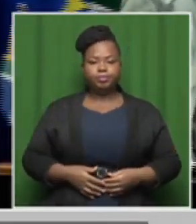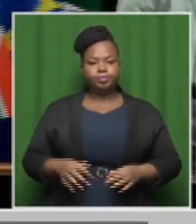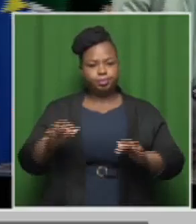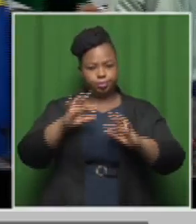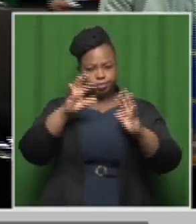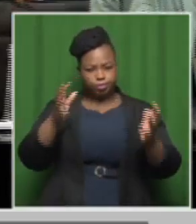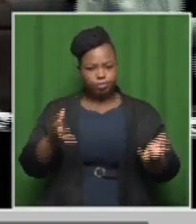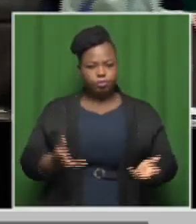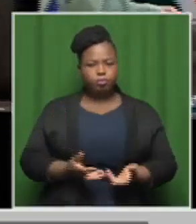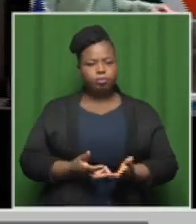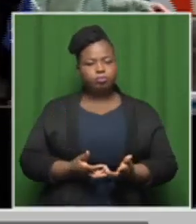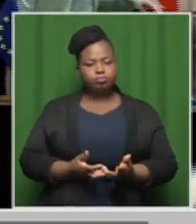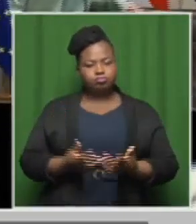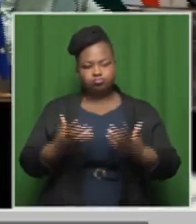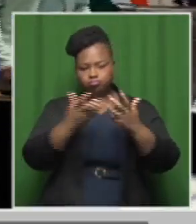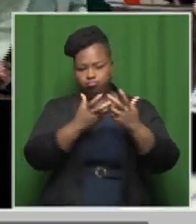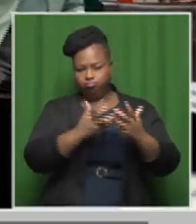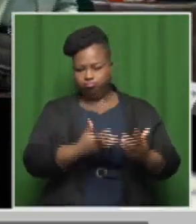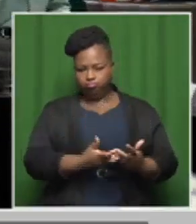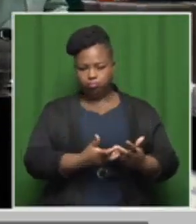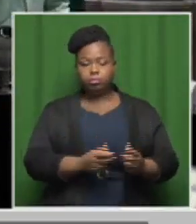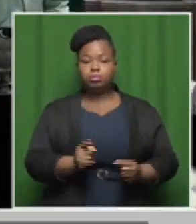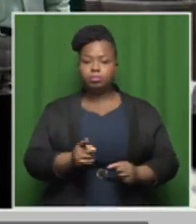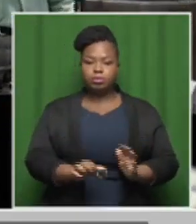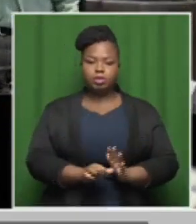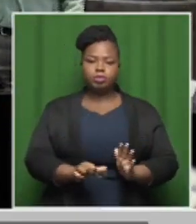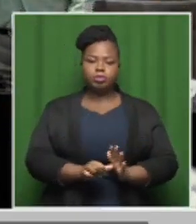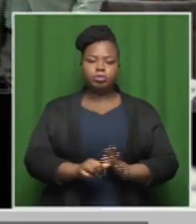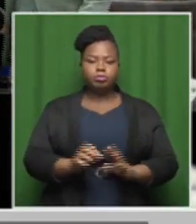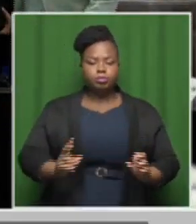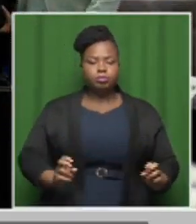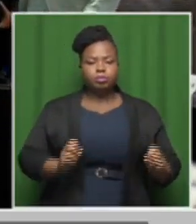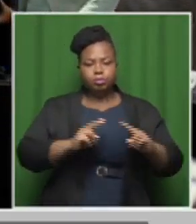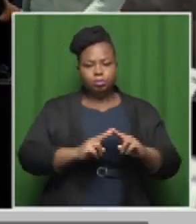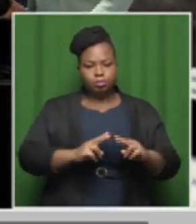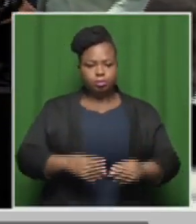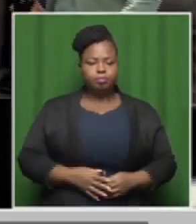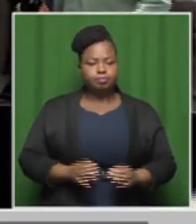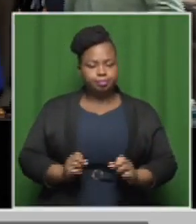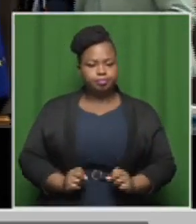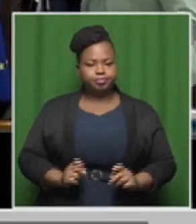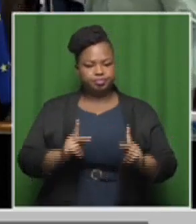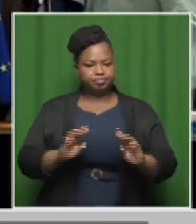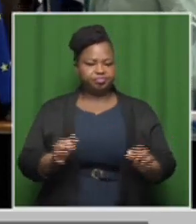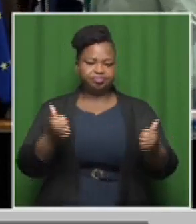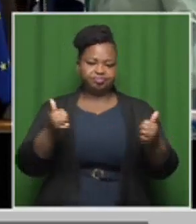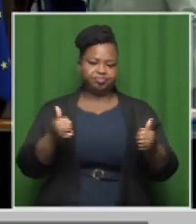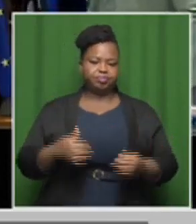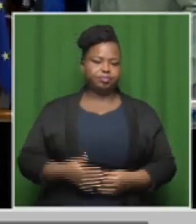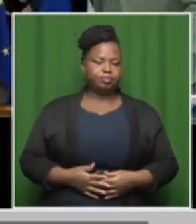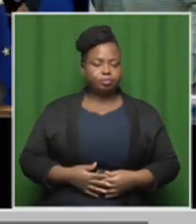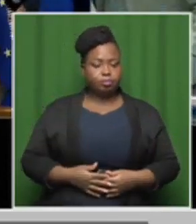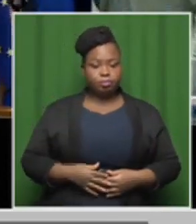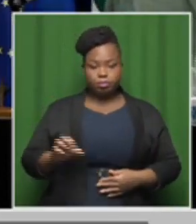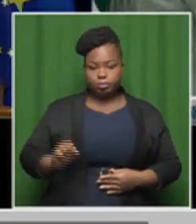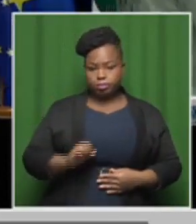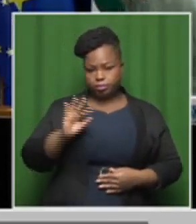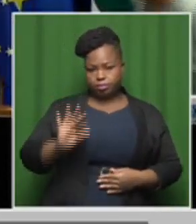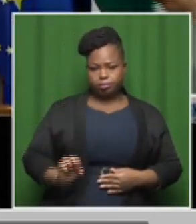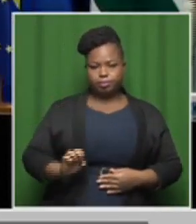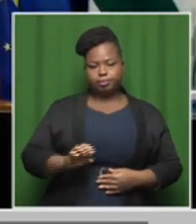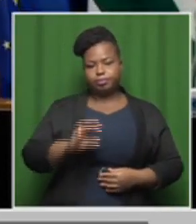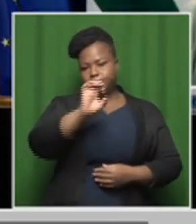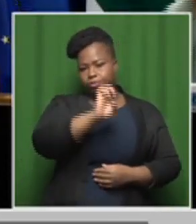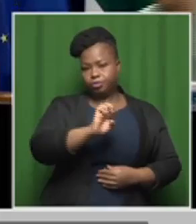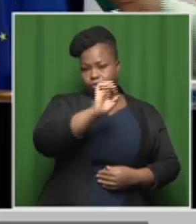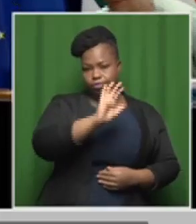realignments and what's happening, this is an important summit. It's an important photo opportunity and an opportunity for South Africa and the EU